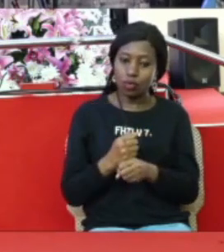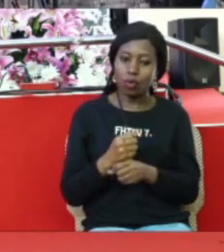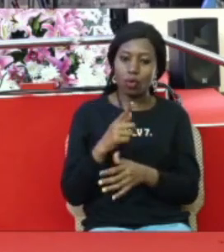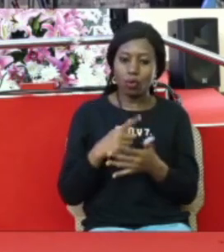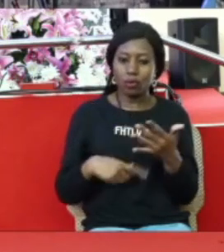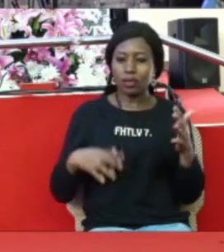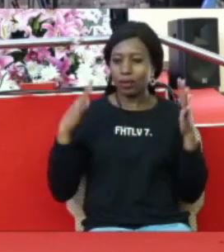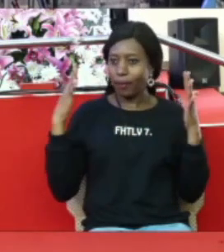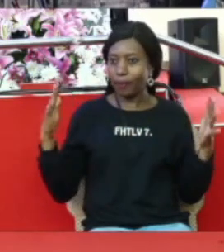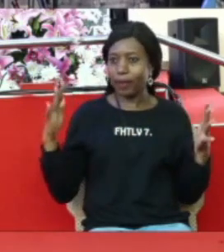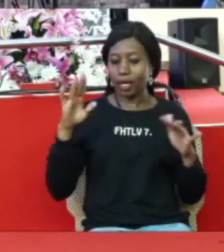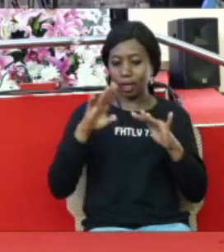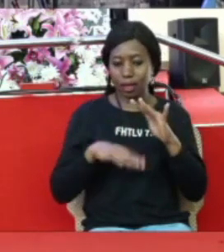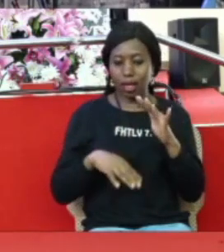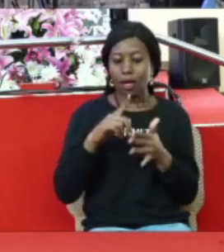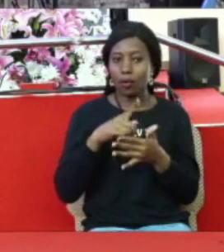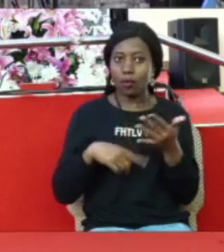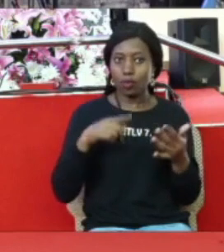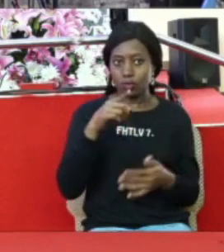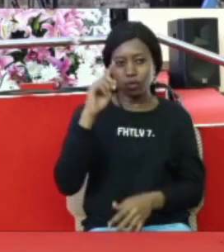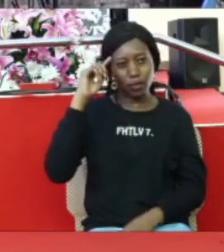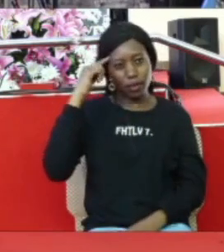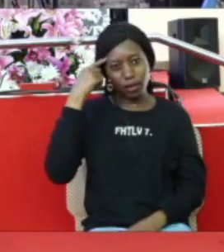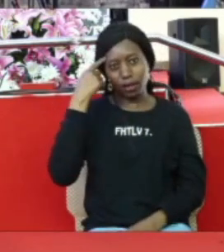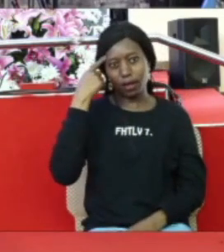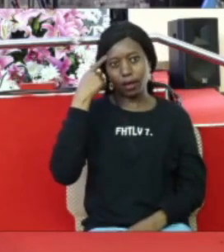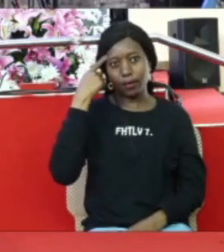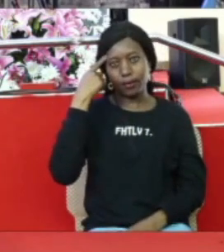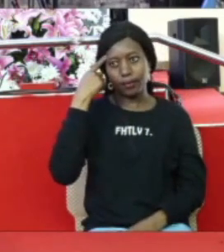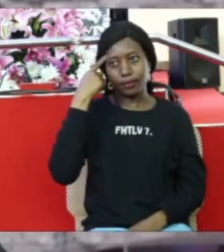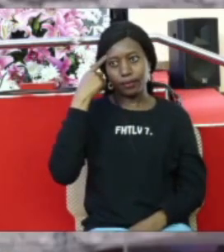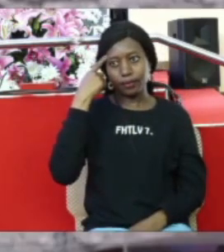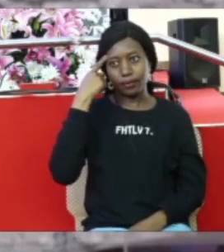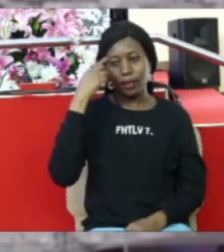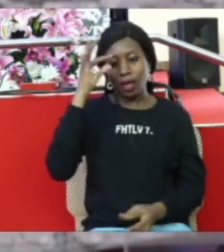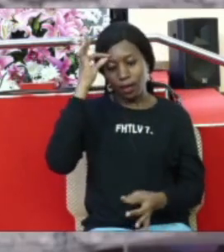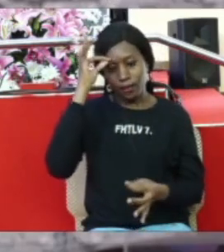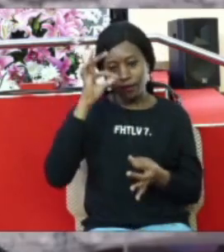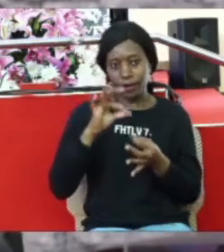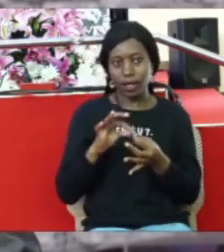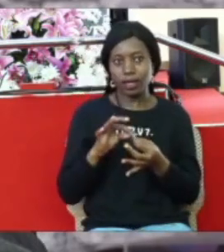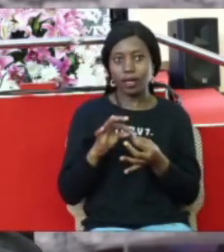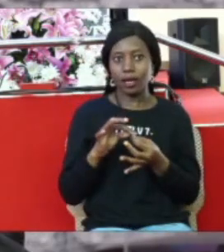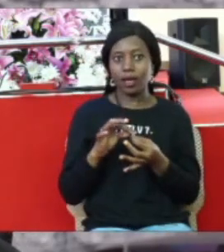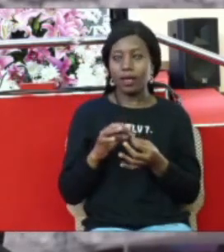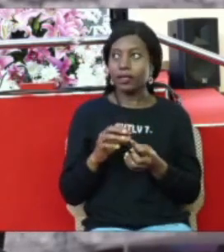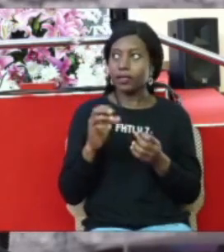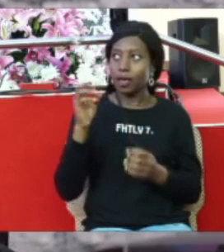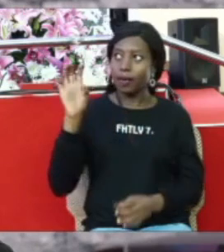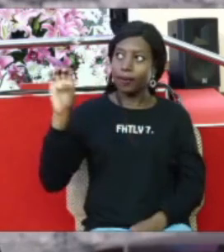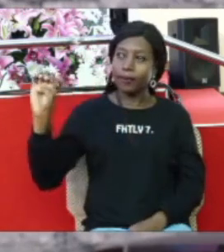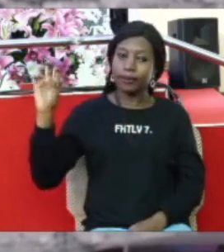impossible. Secondly, faith is the empty hand of the soul that reaches